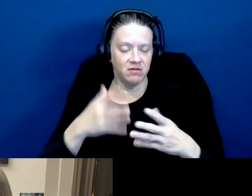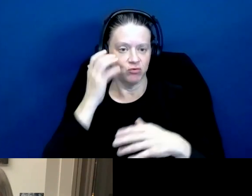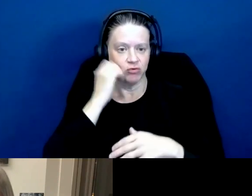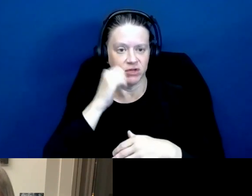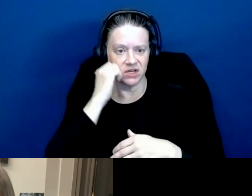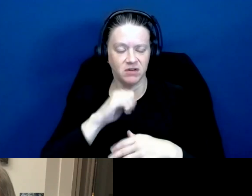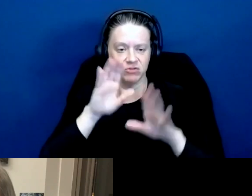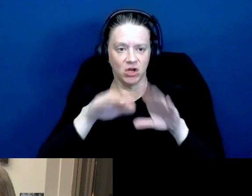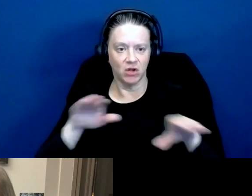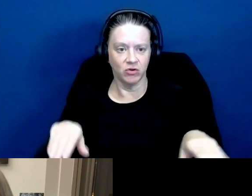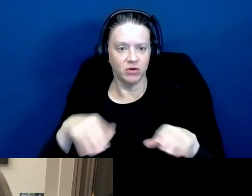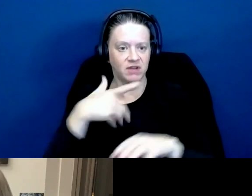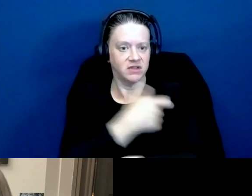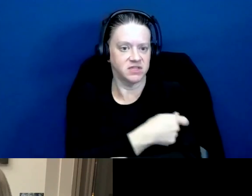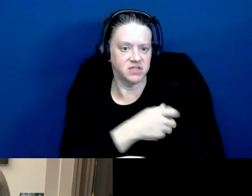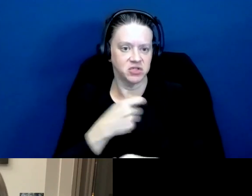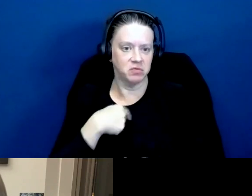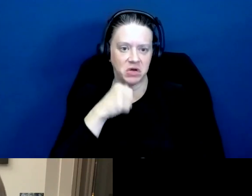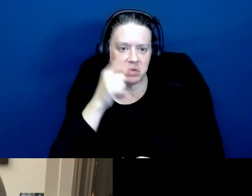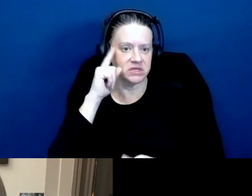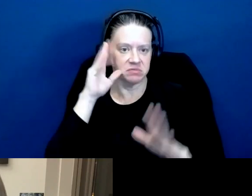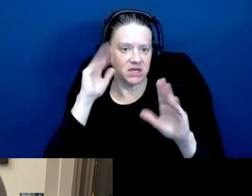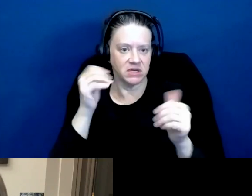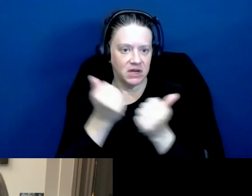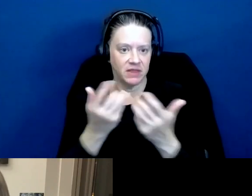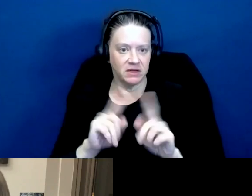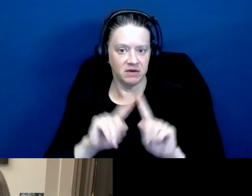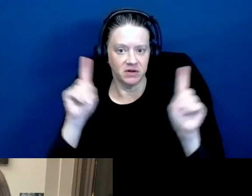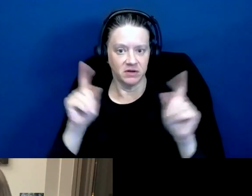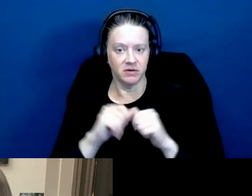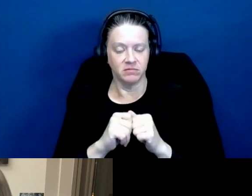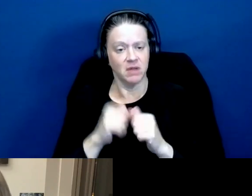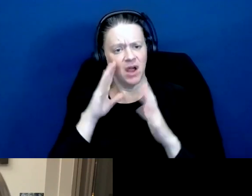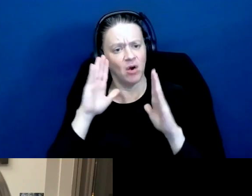different with this one. Great question. I hope that they studied it.